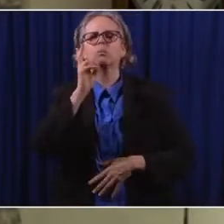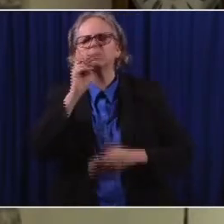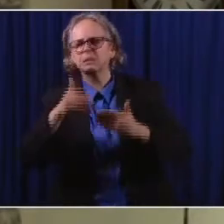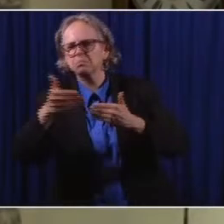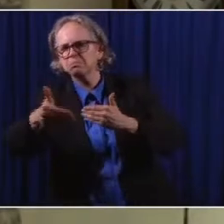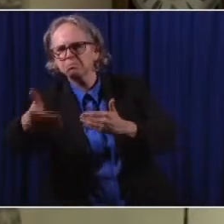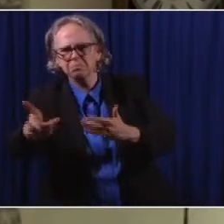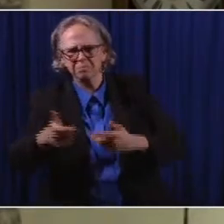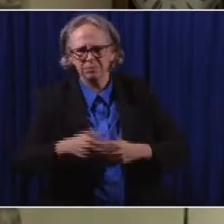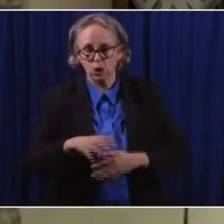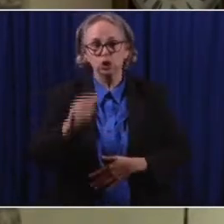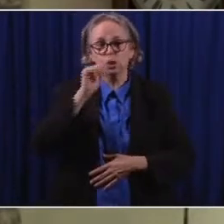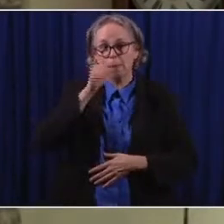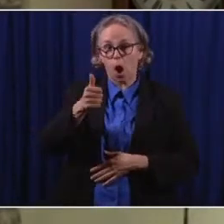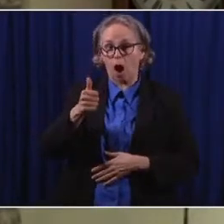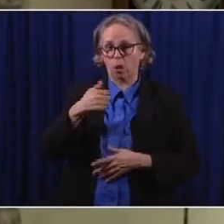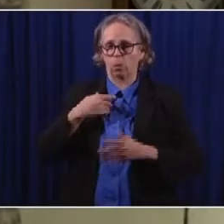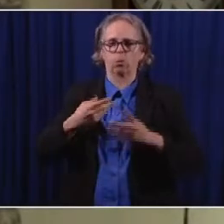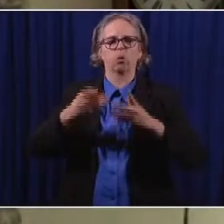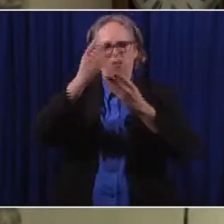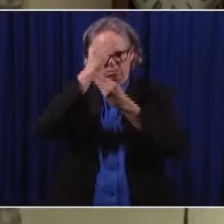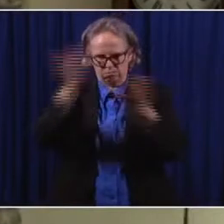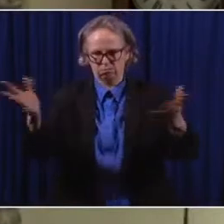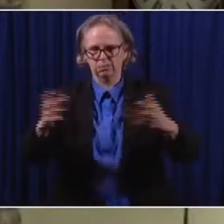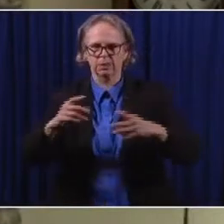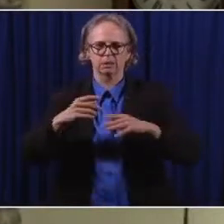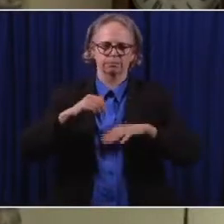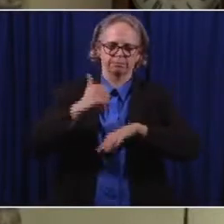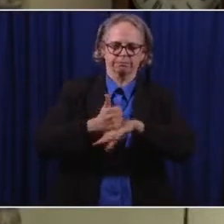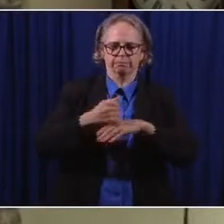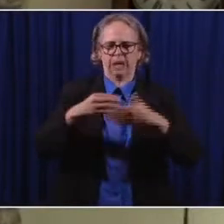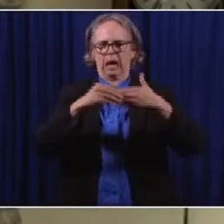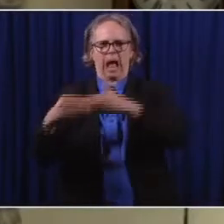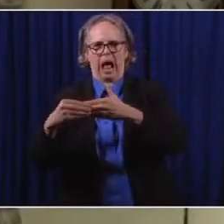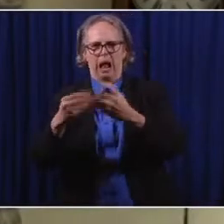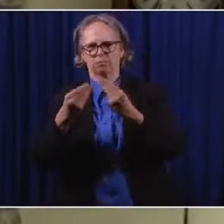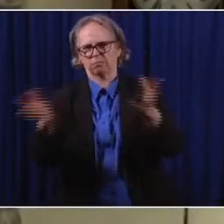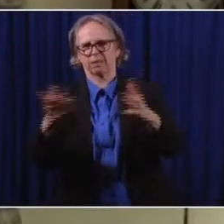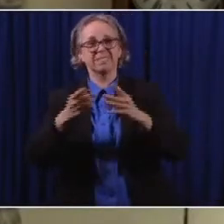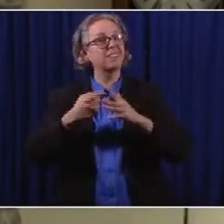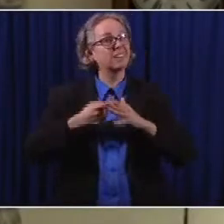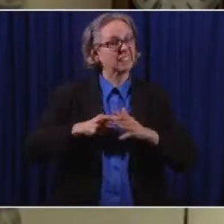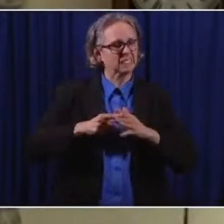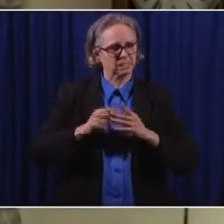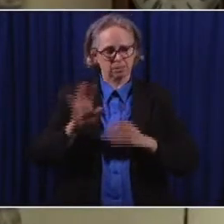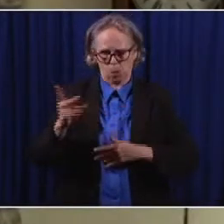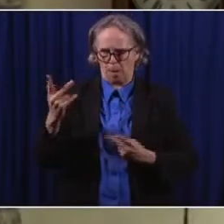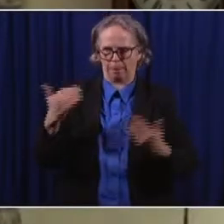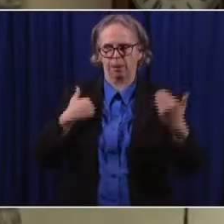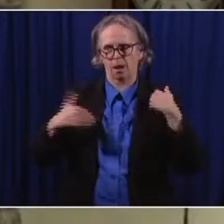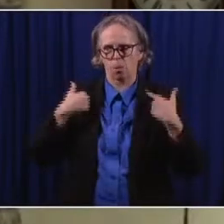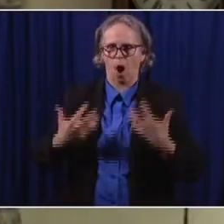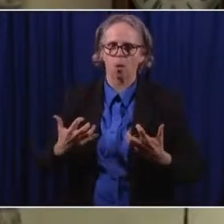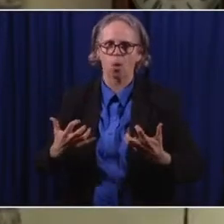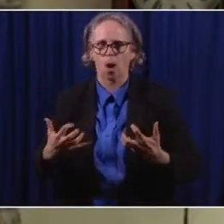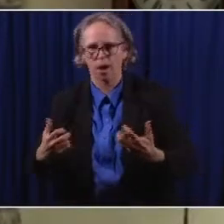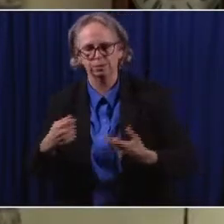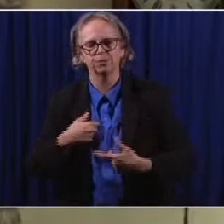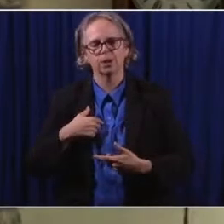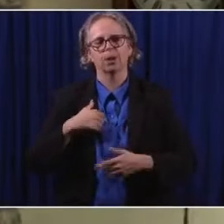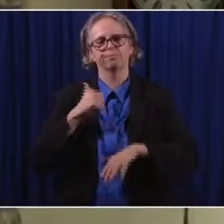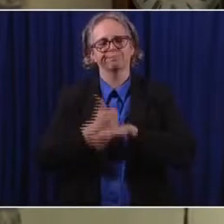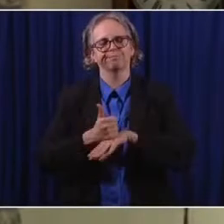out for everyone because we're getting a lot of requests about that. As the